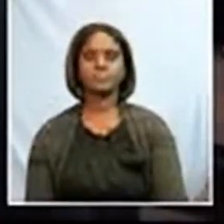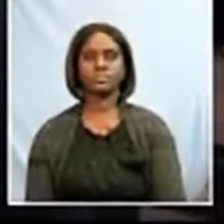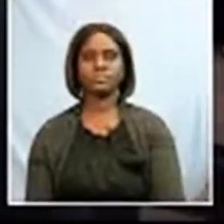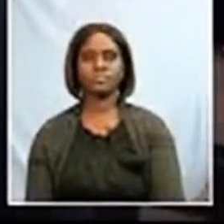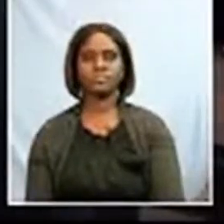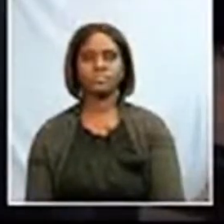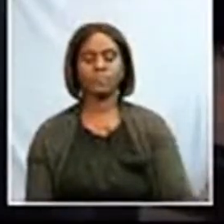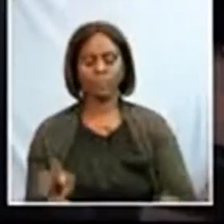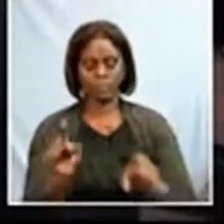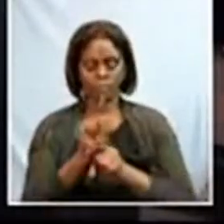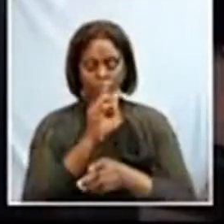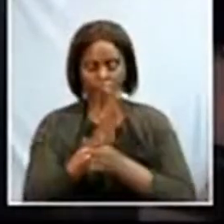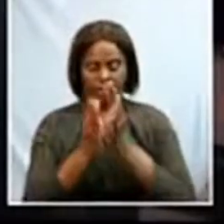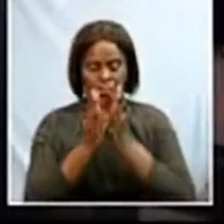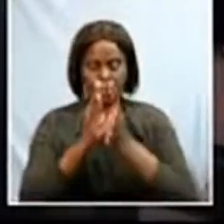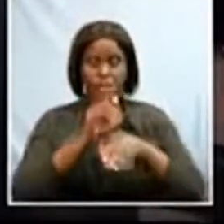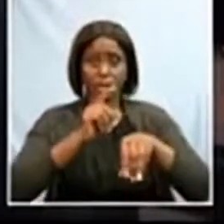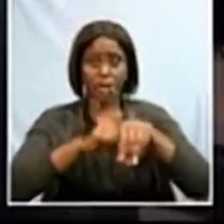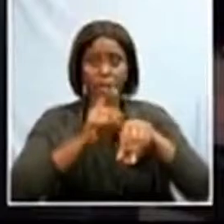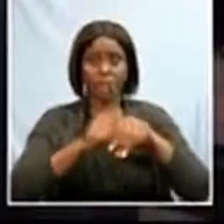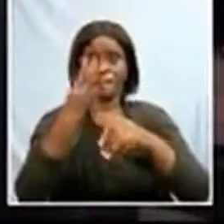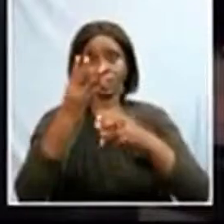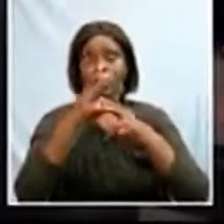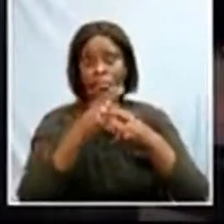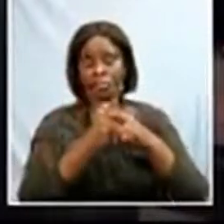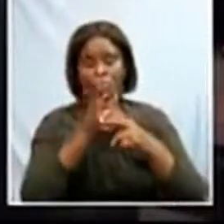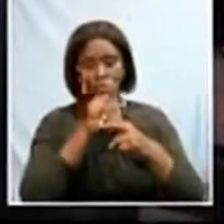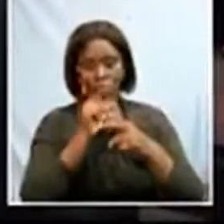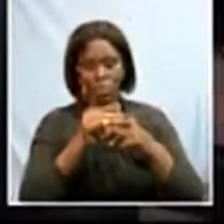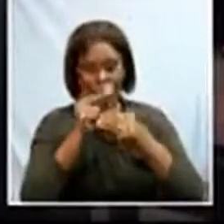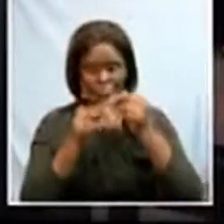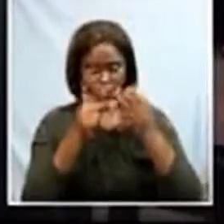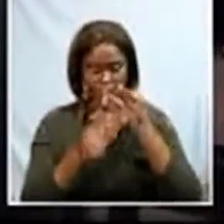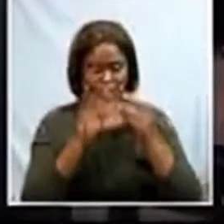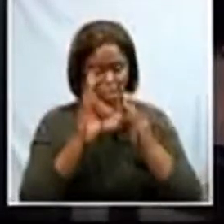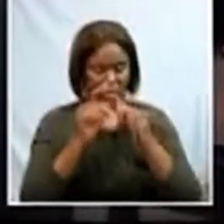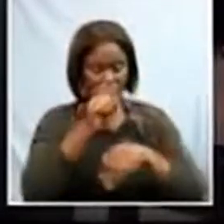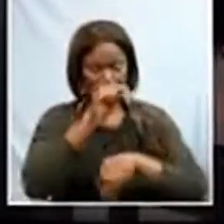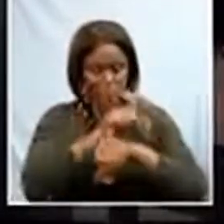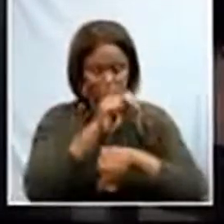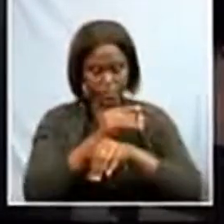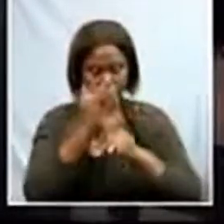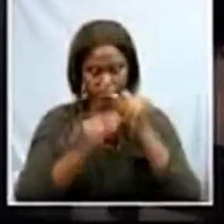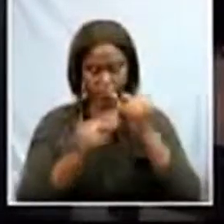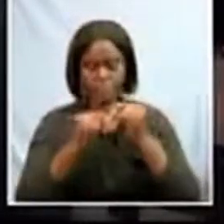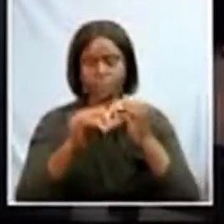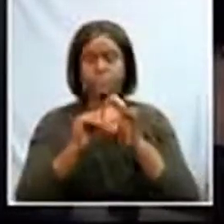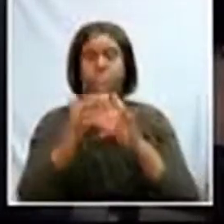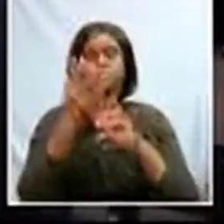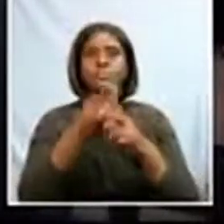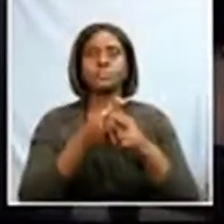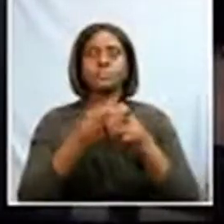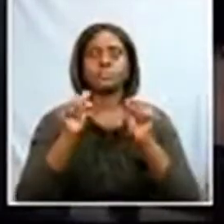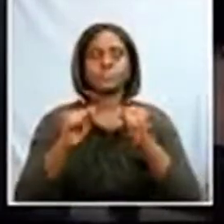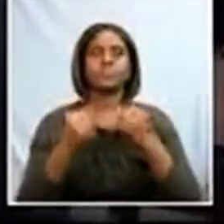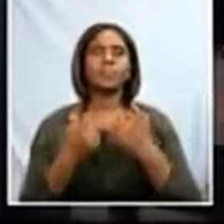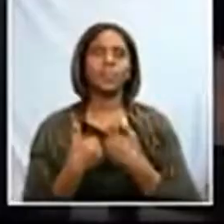And a construction period of 4 months, which means if this project completed in 4 months, would